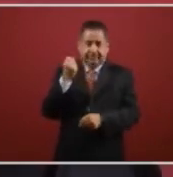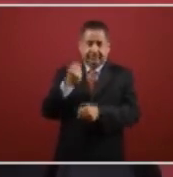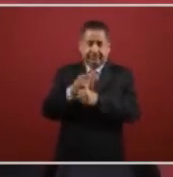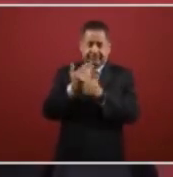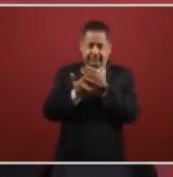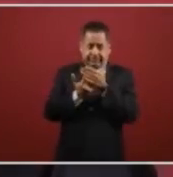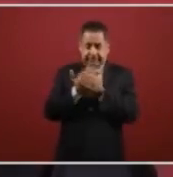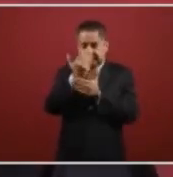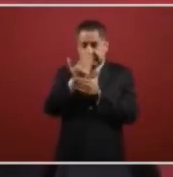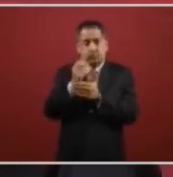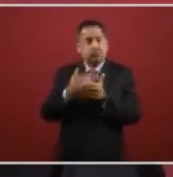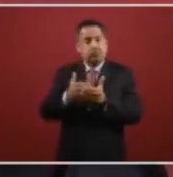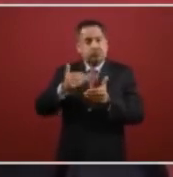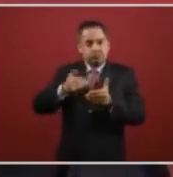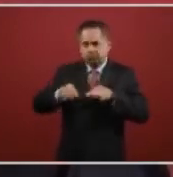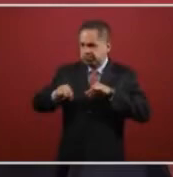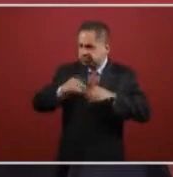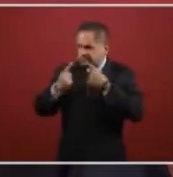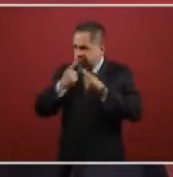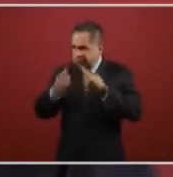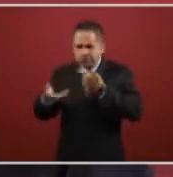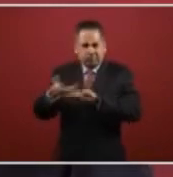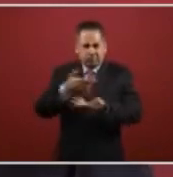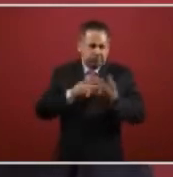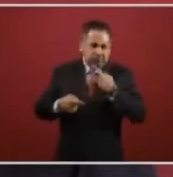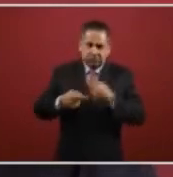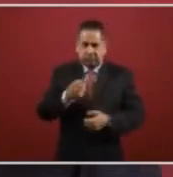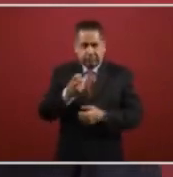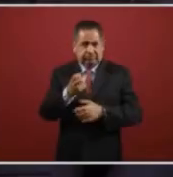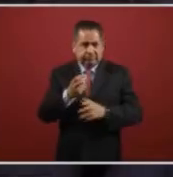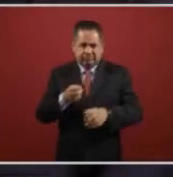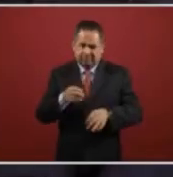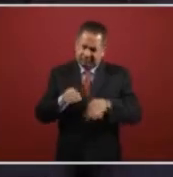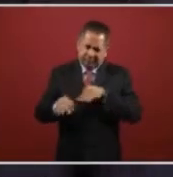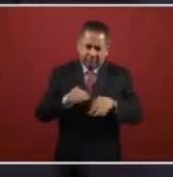morning and sometimes even before that.